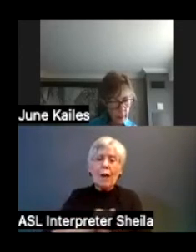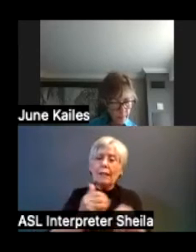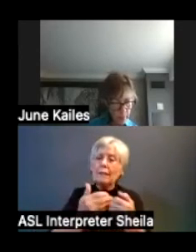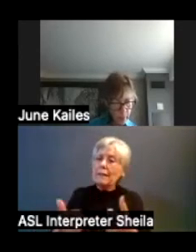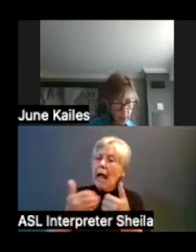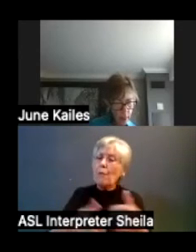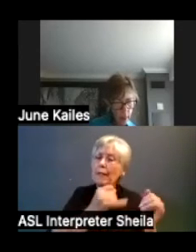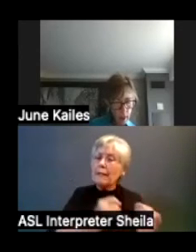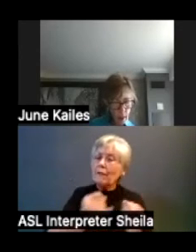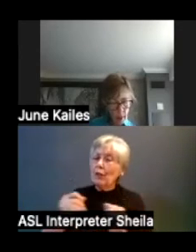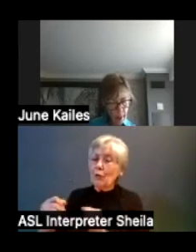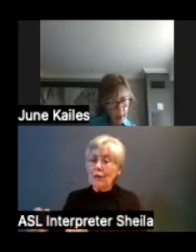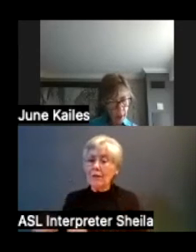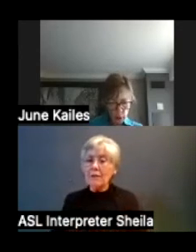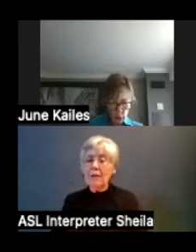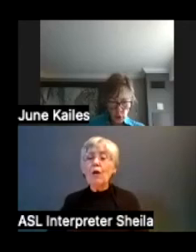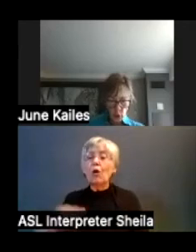really